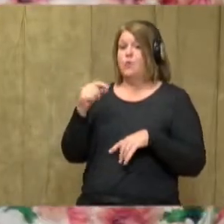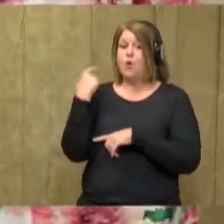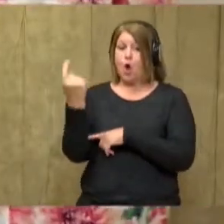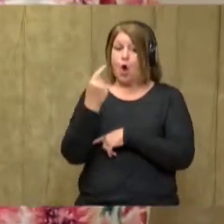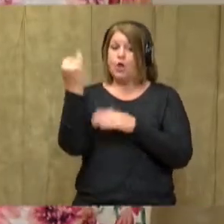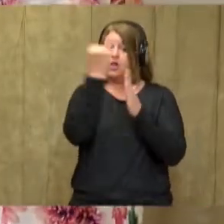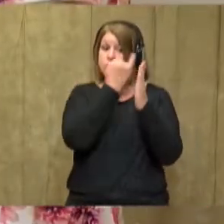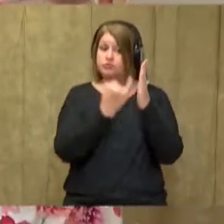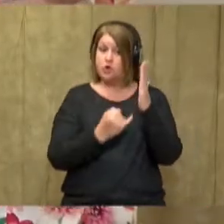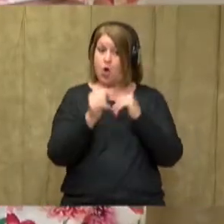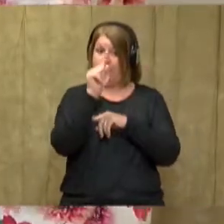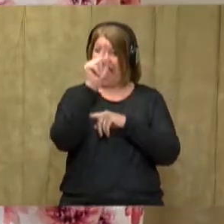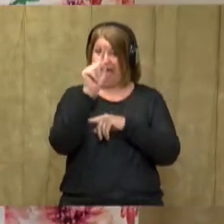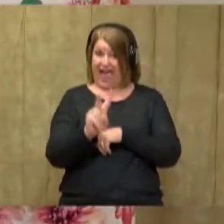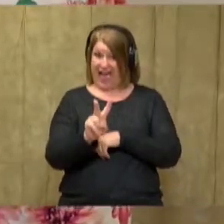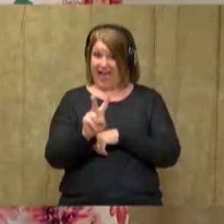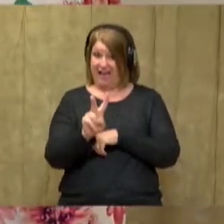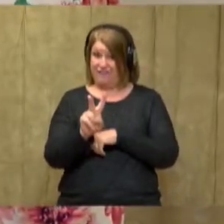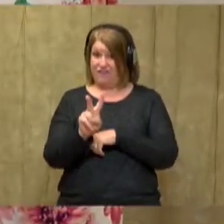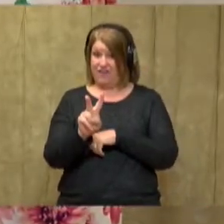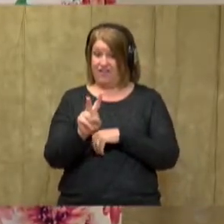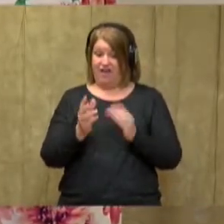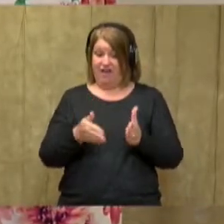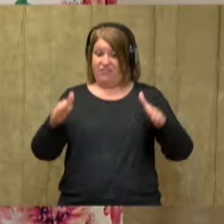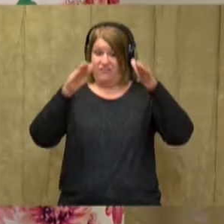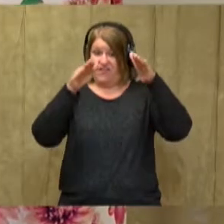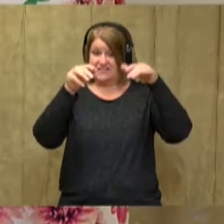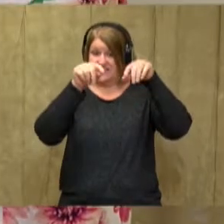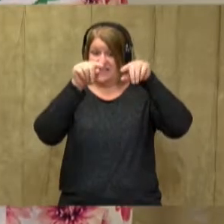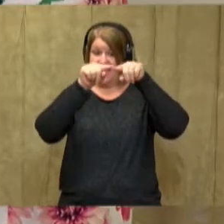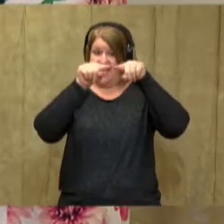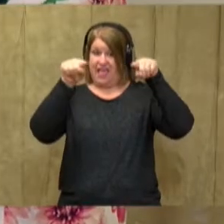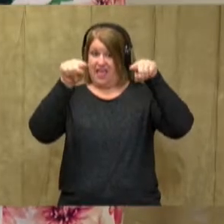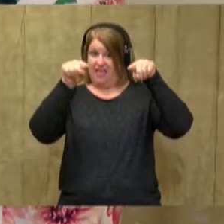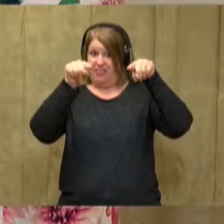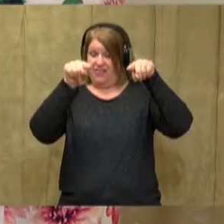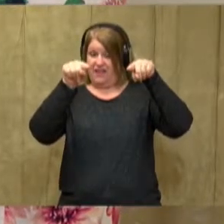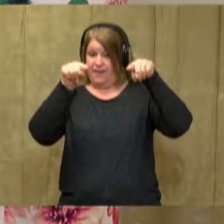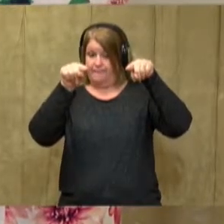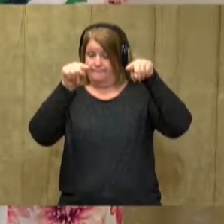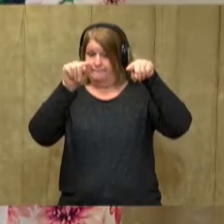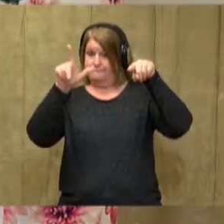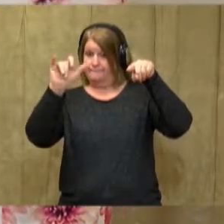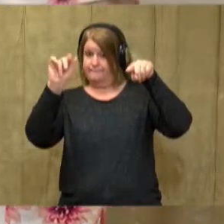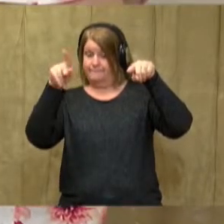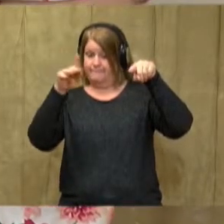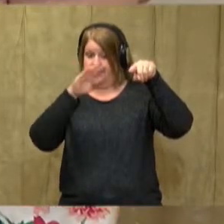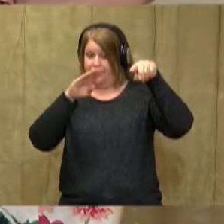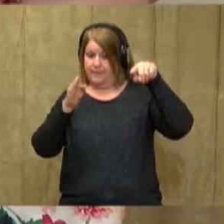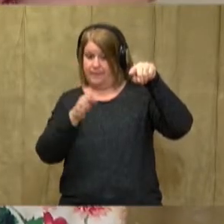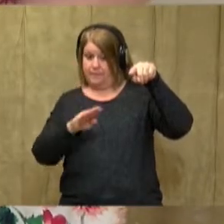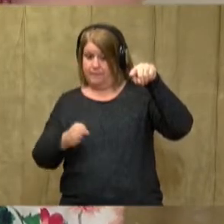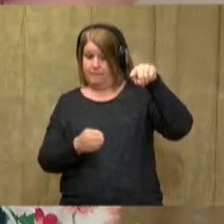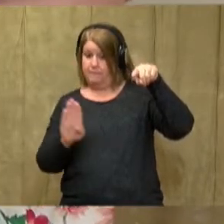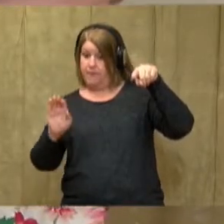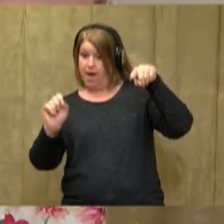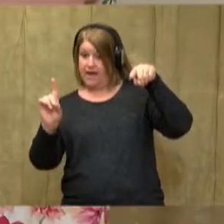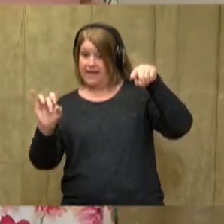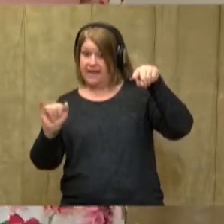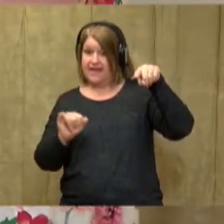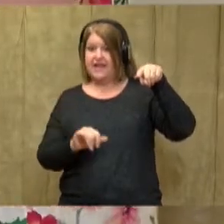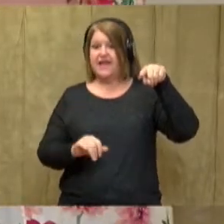half of the vase. And you see it has a lip, a body, and a foot. All right, do you want to do a vase like